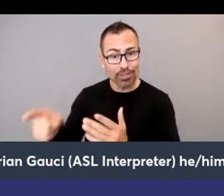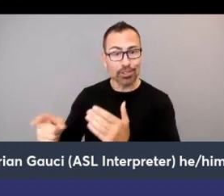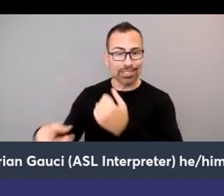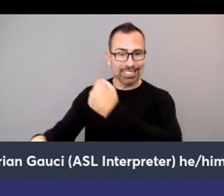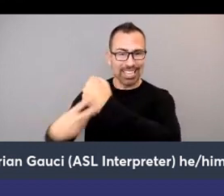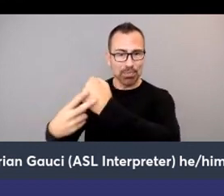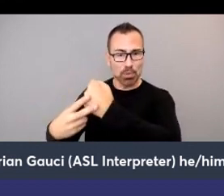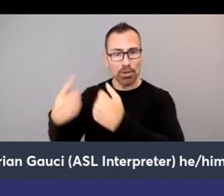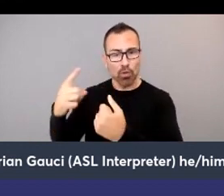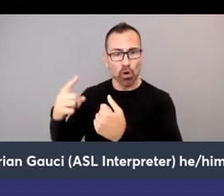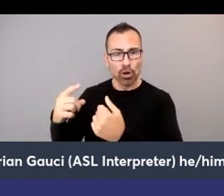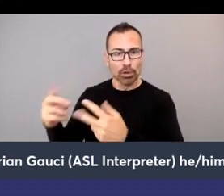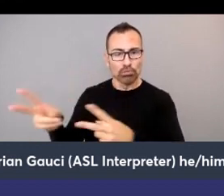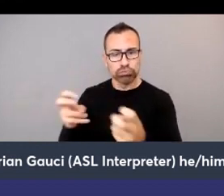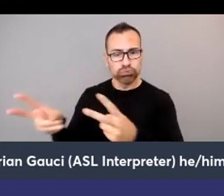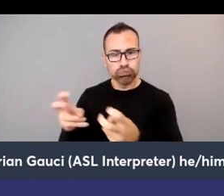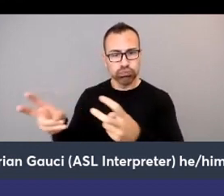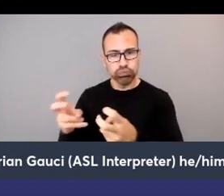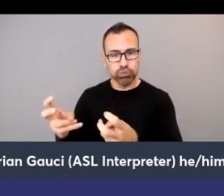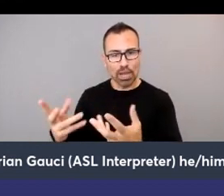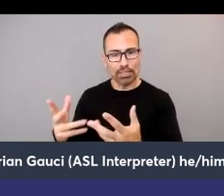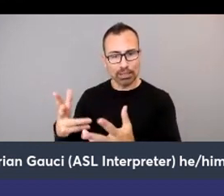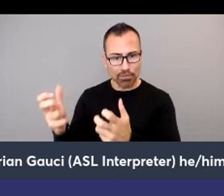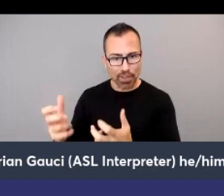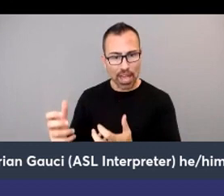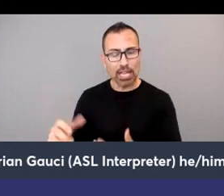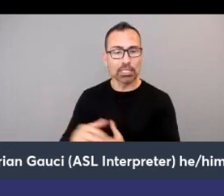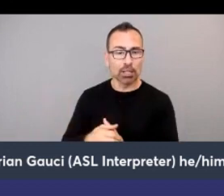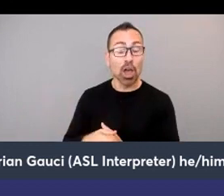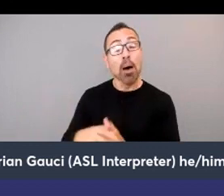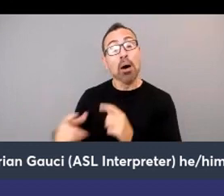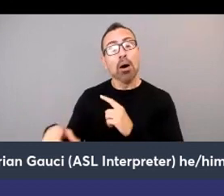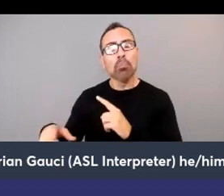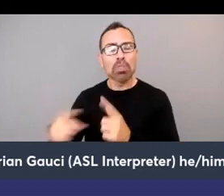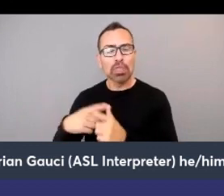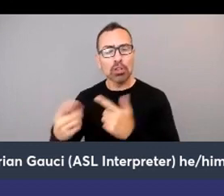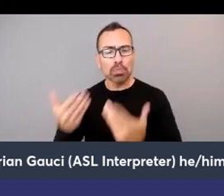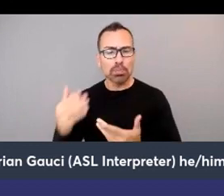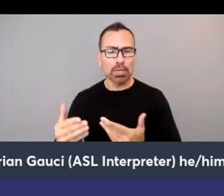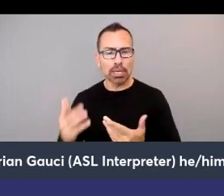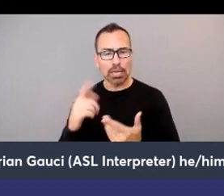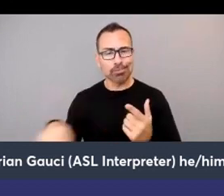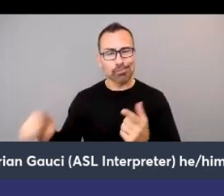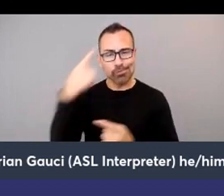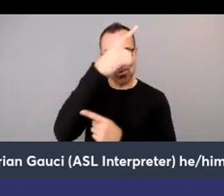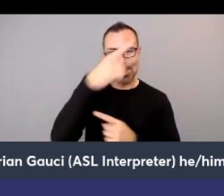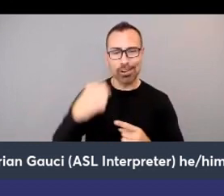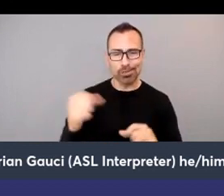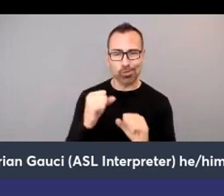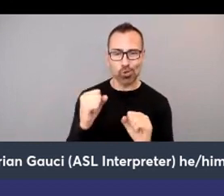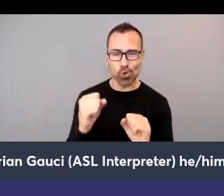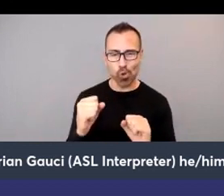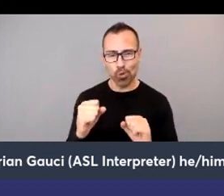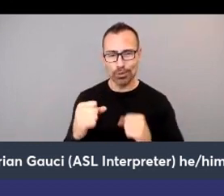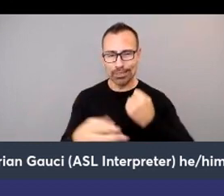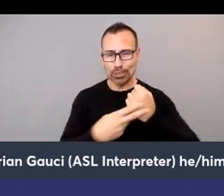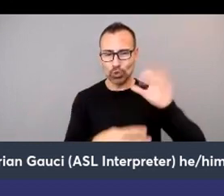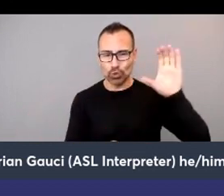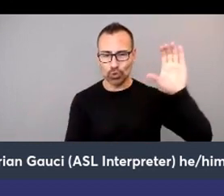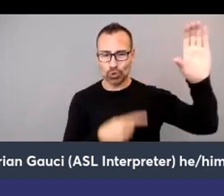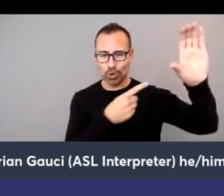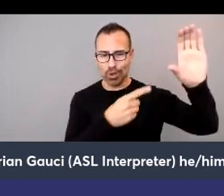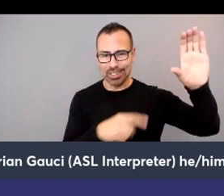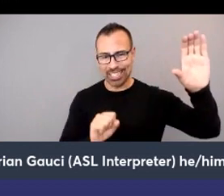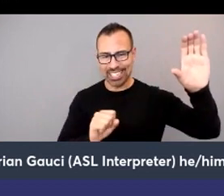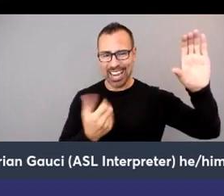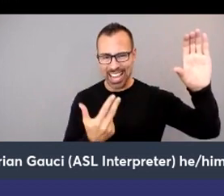and then you will store it in a very cold storage like S3 for the data lake, right? And so that means that your data lake will have all the data